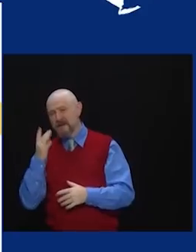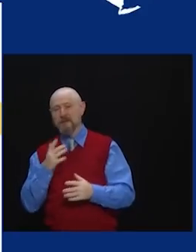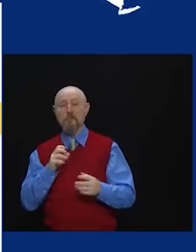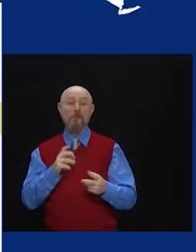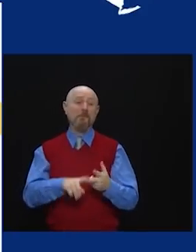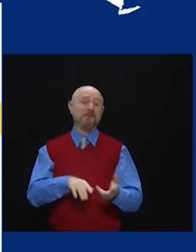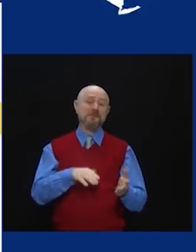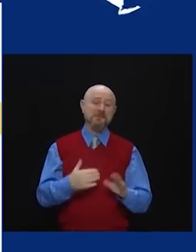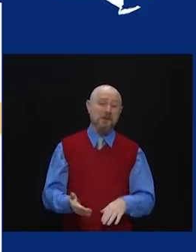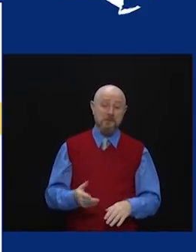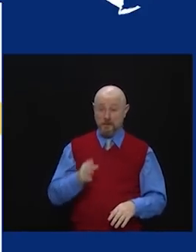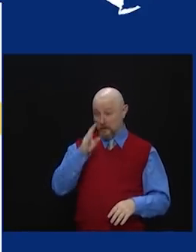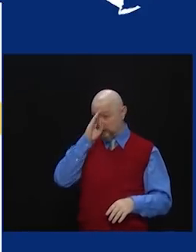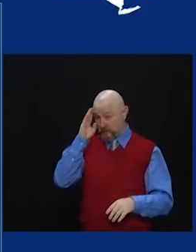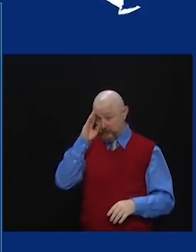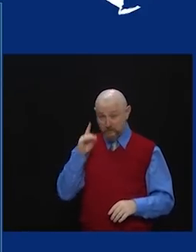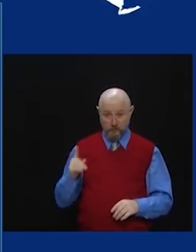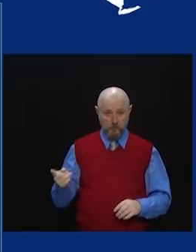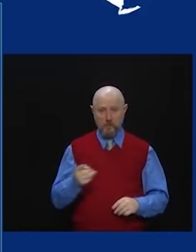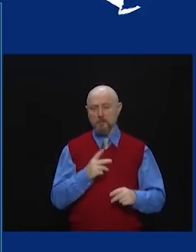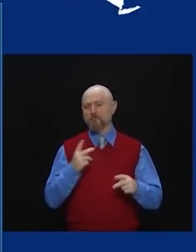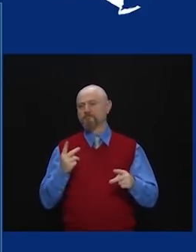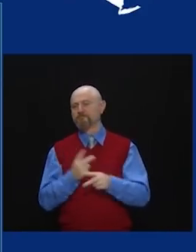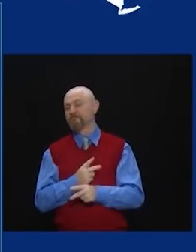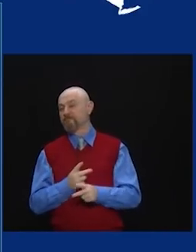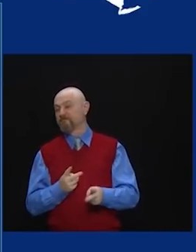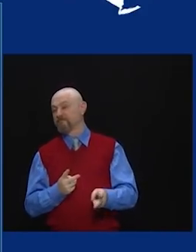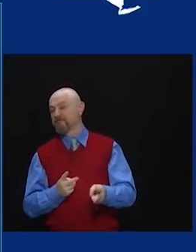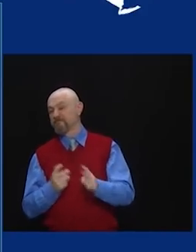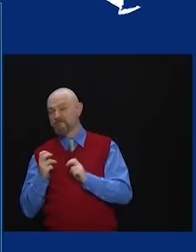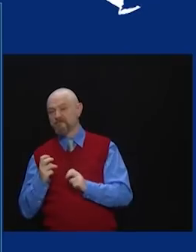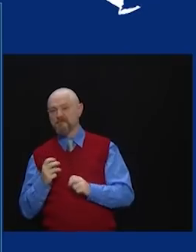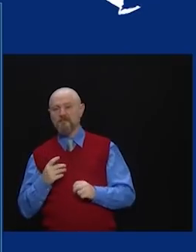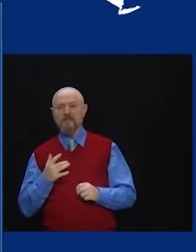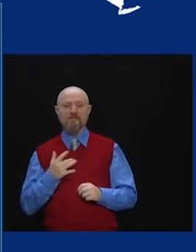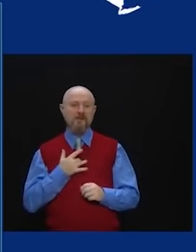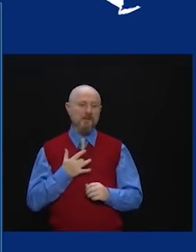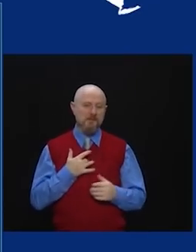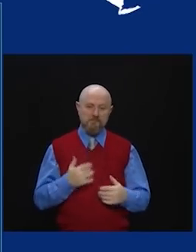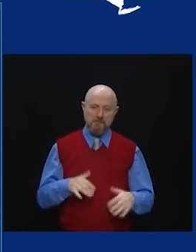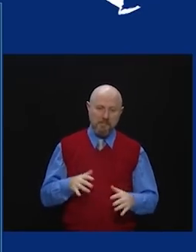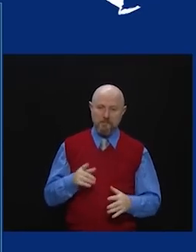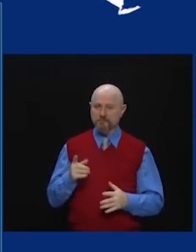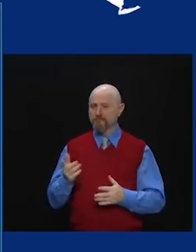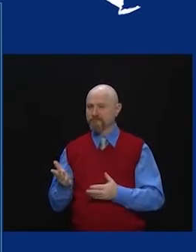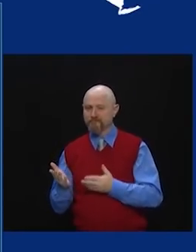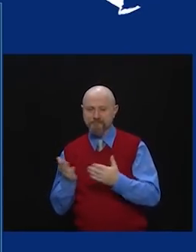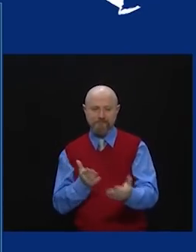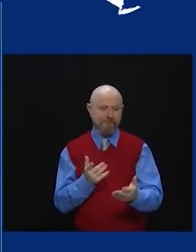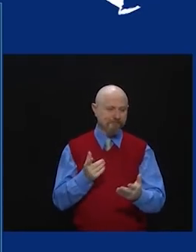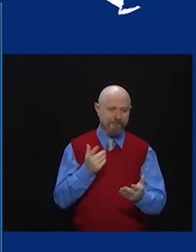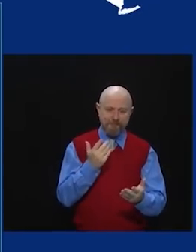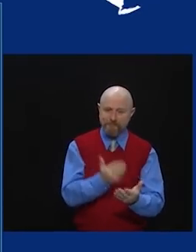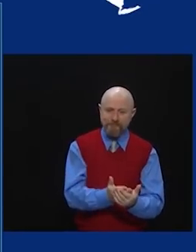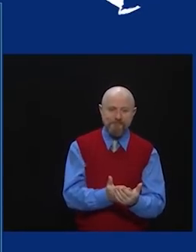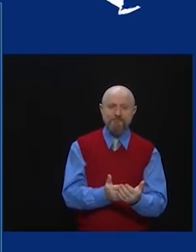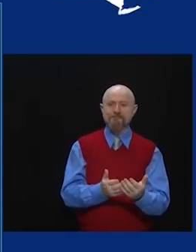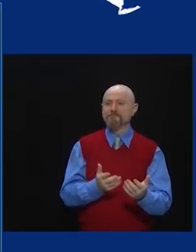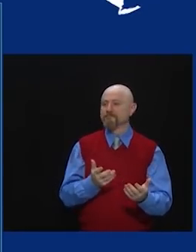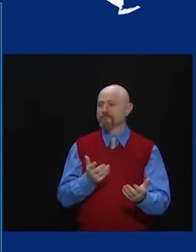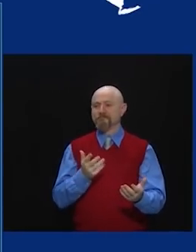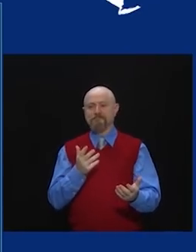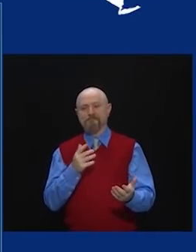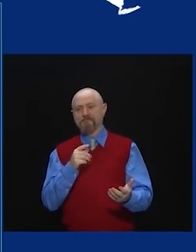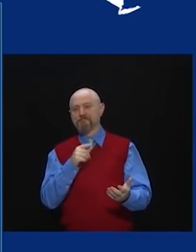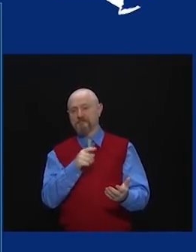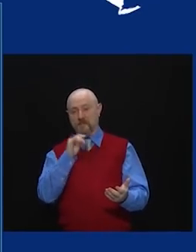most severely ill end up being transported to or arriving on their own. We are working very close with the federal government on this.